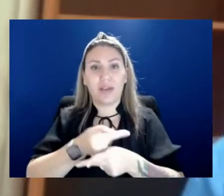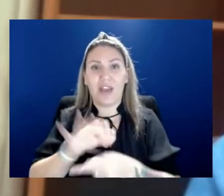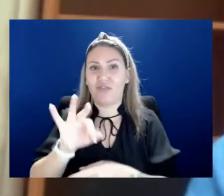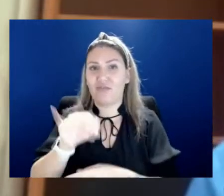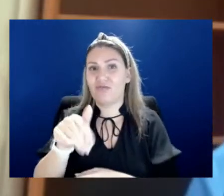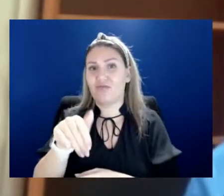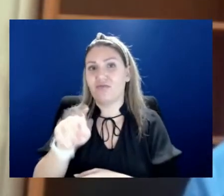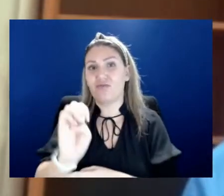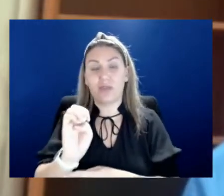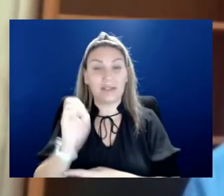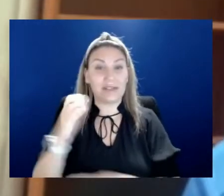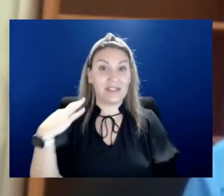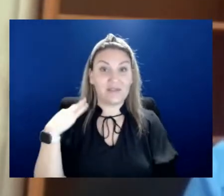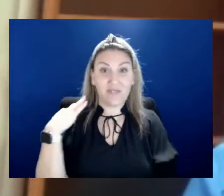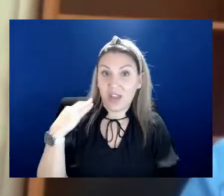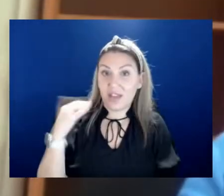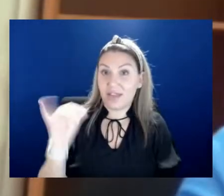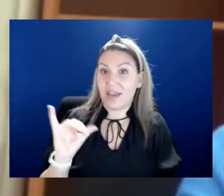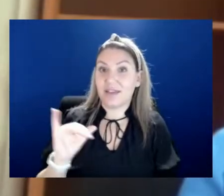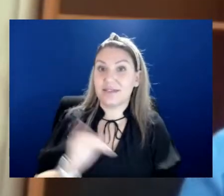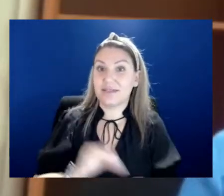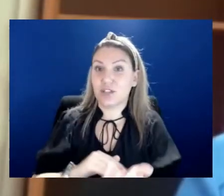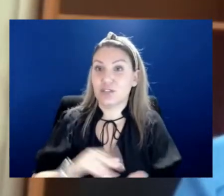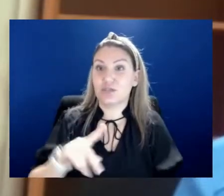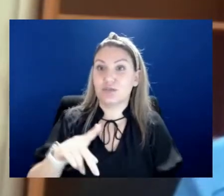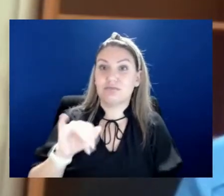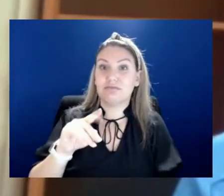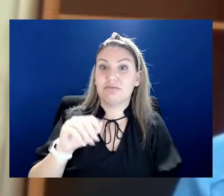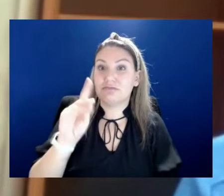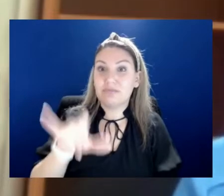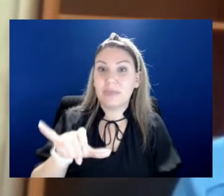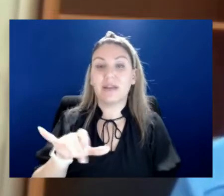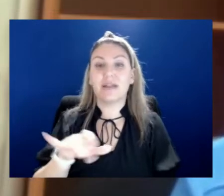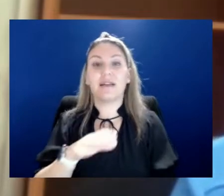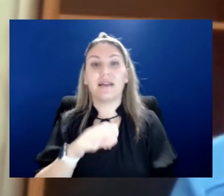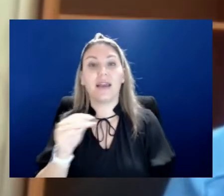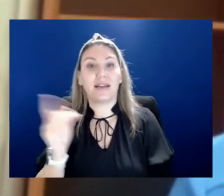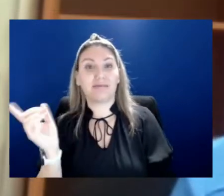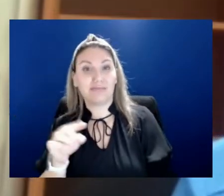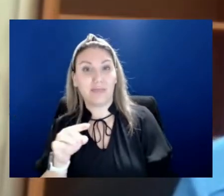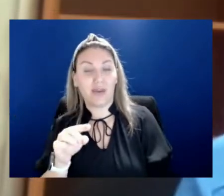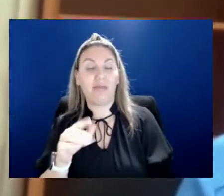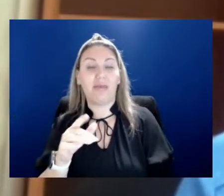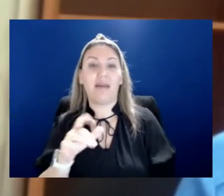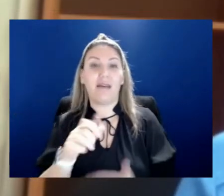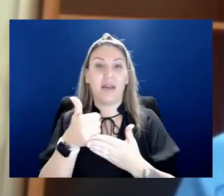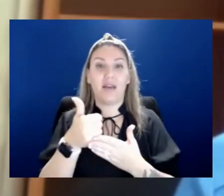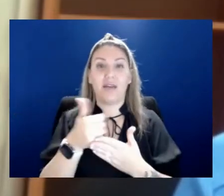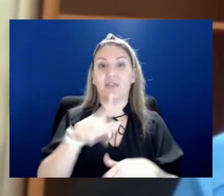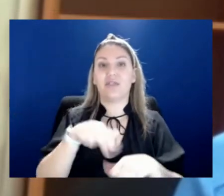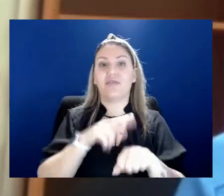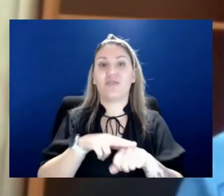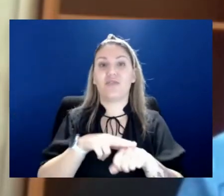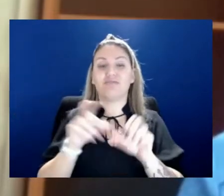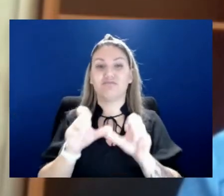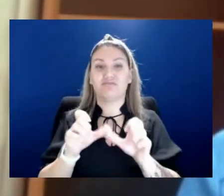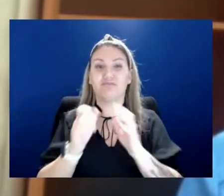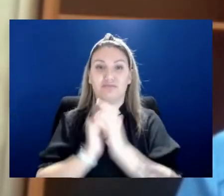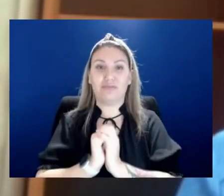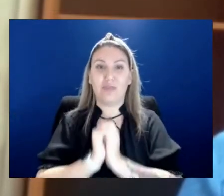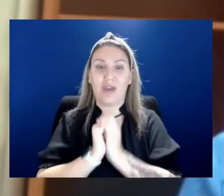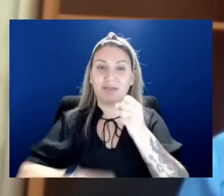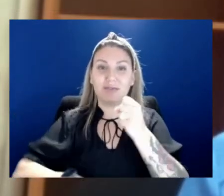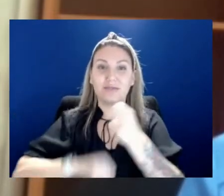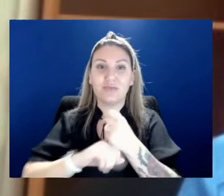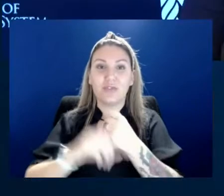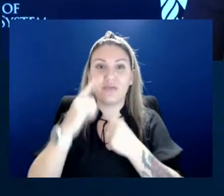volunteering like Dr. Petty is doing to come over and actually serve, and of course continue to pray and support for the